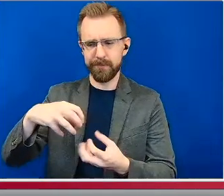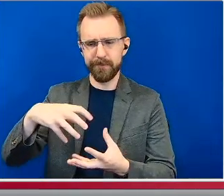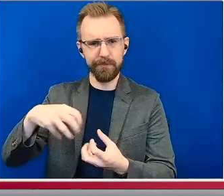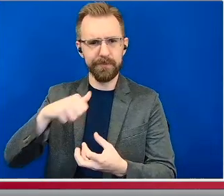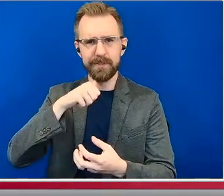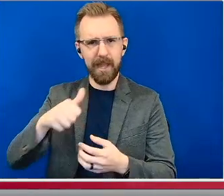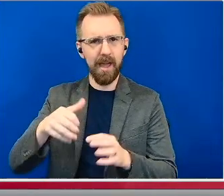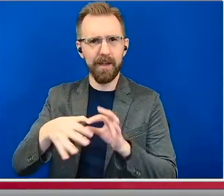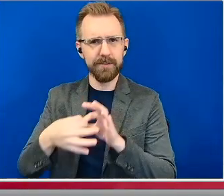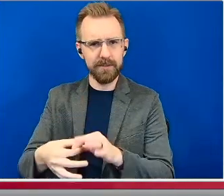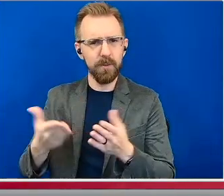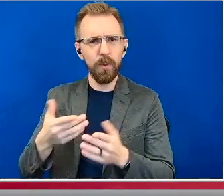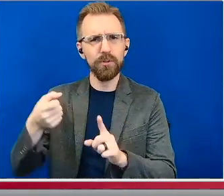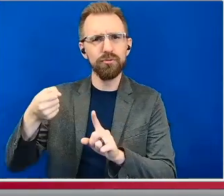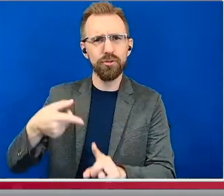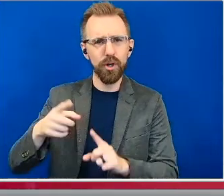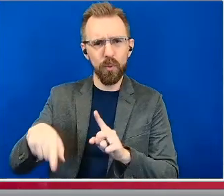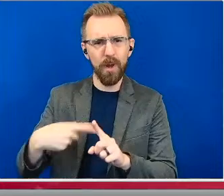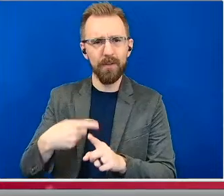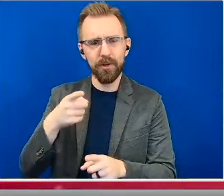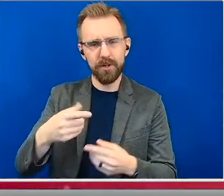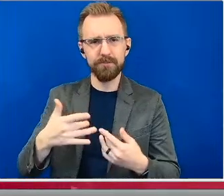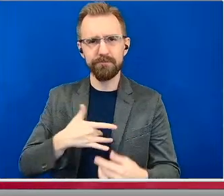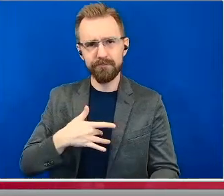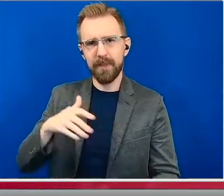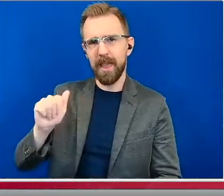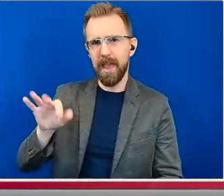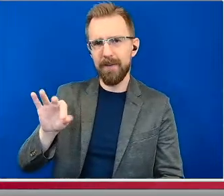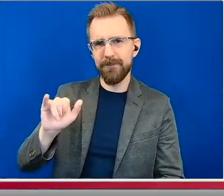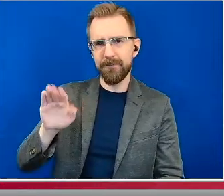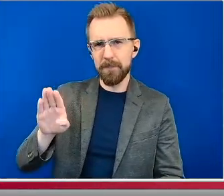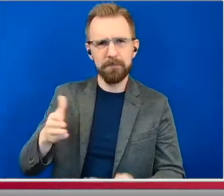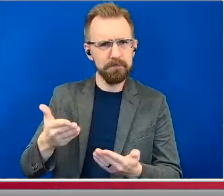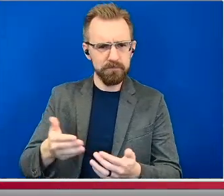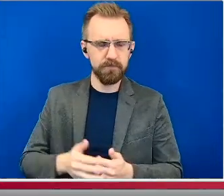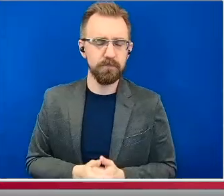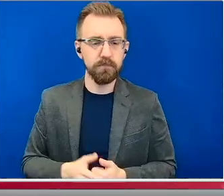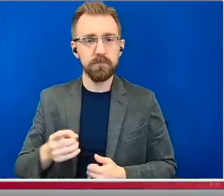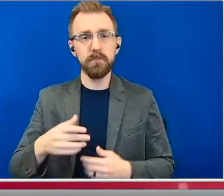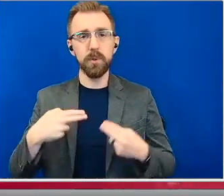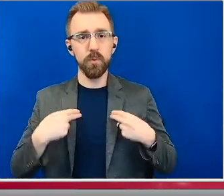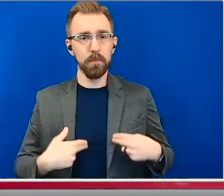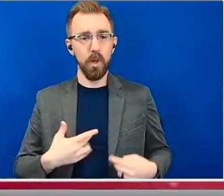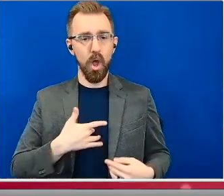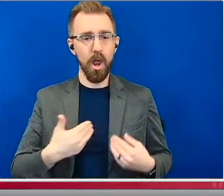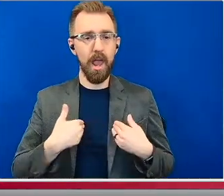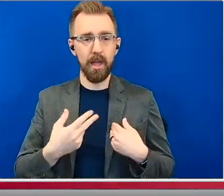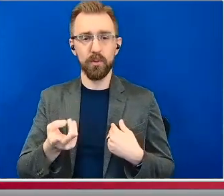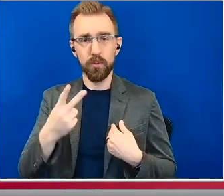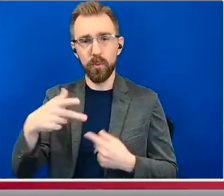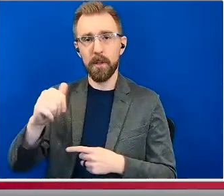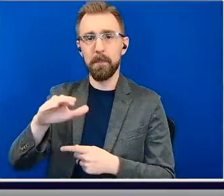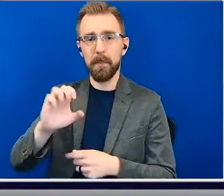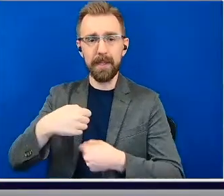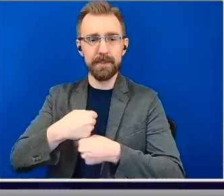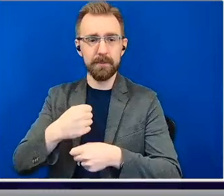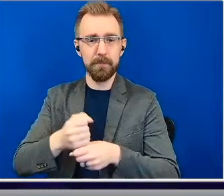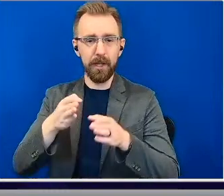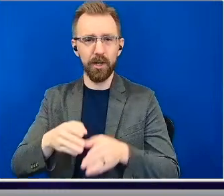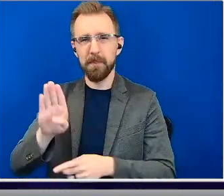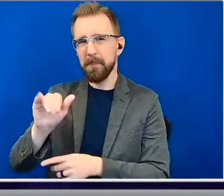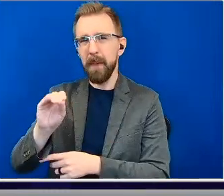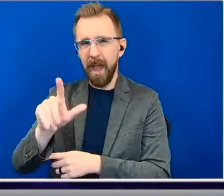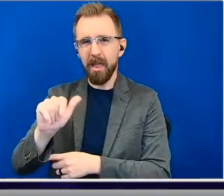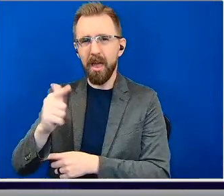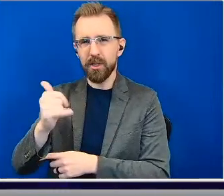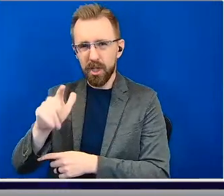trigger when someone goes into Afib? So the human heart has two pacemakers. These are the biological pacemakers that all of us are born